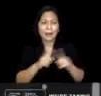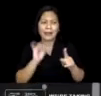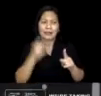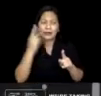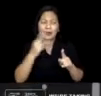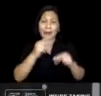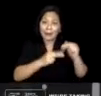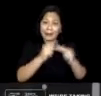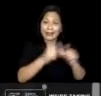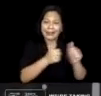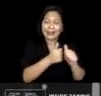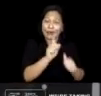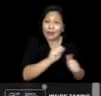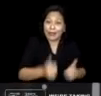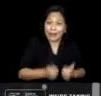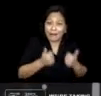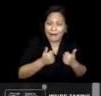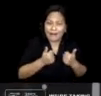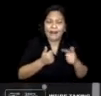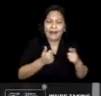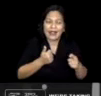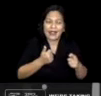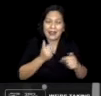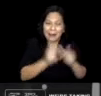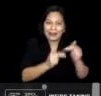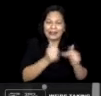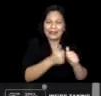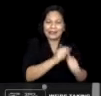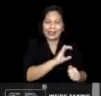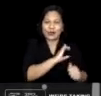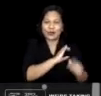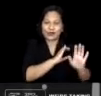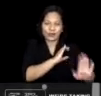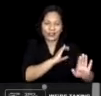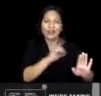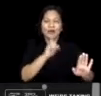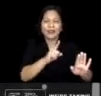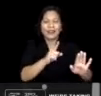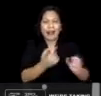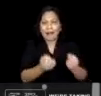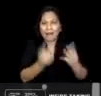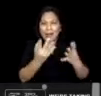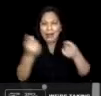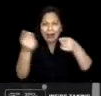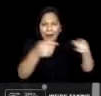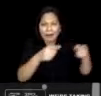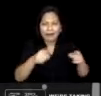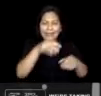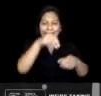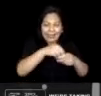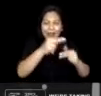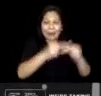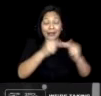building itself, which is a character in the show, in that so many things happen in the building and affect the